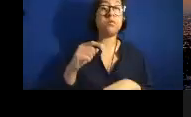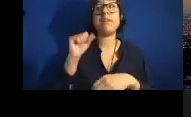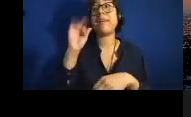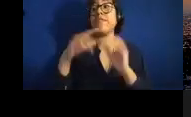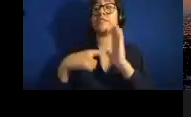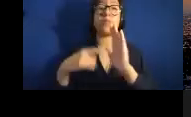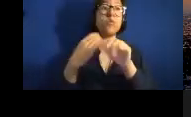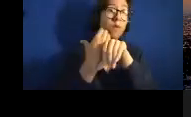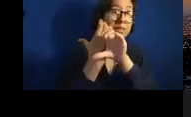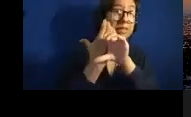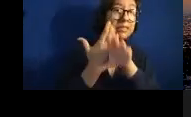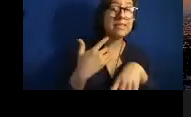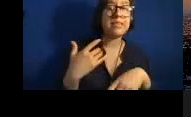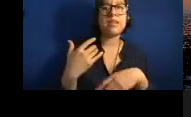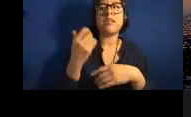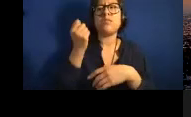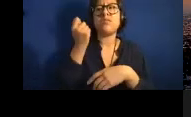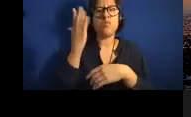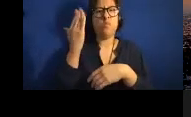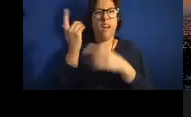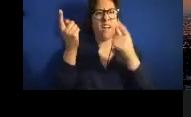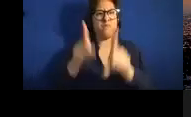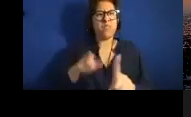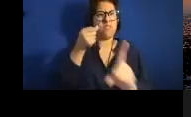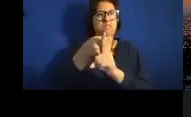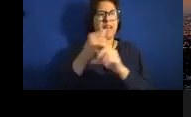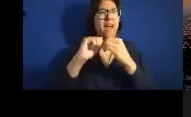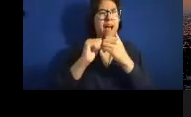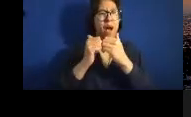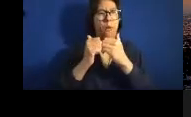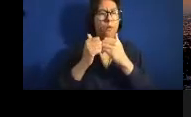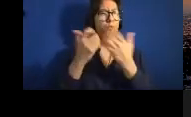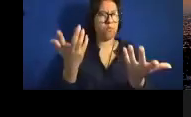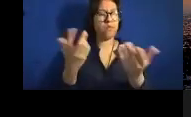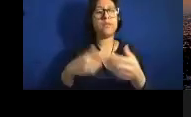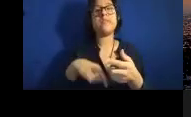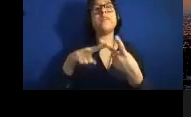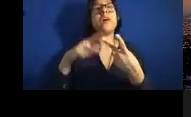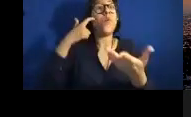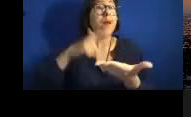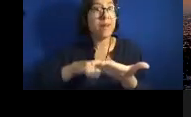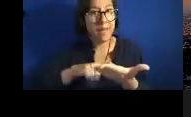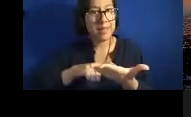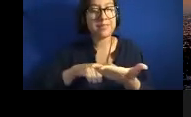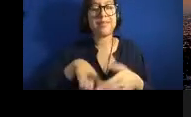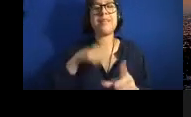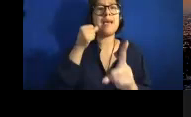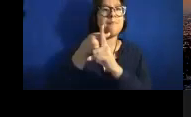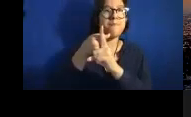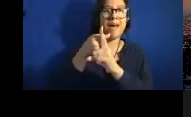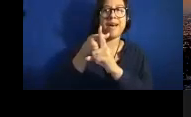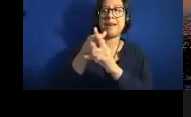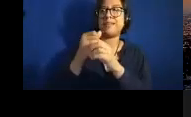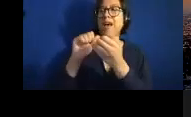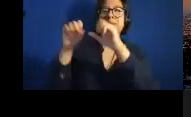by, one, understanding the root cause of the conflict or harm, and number two, recognizing the impact of systemic violence on